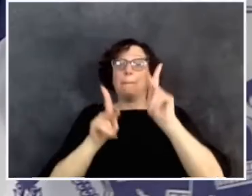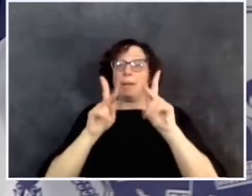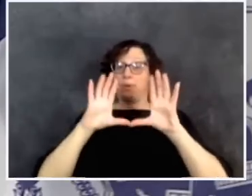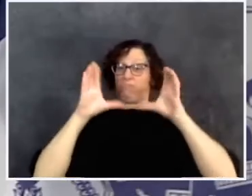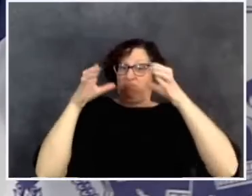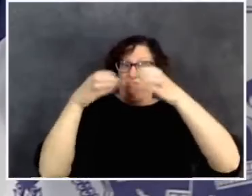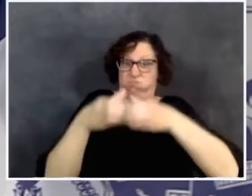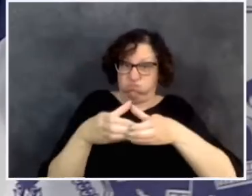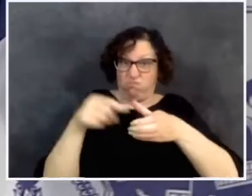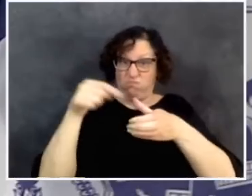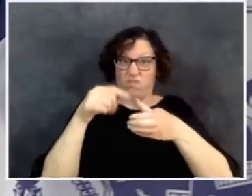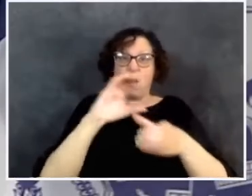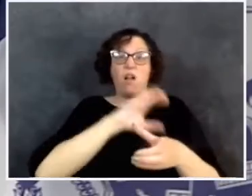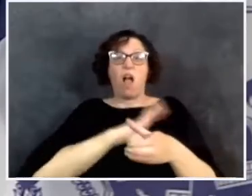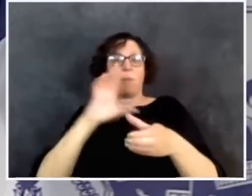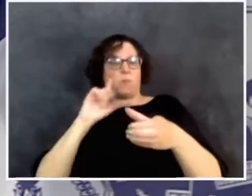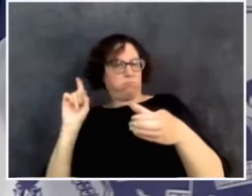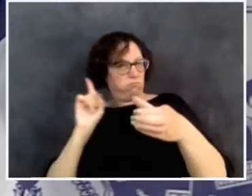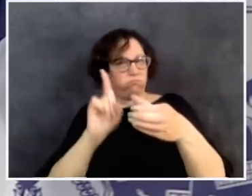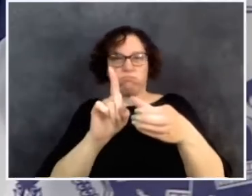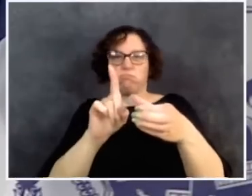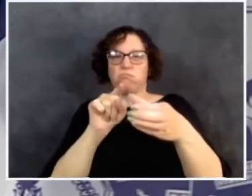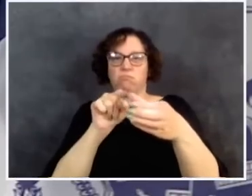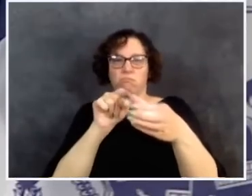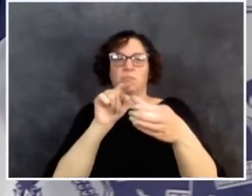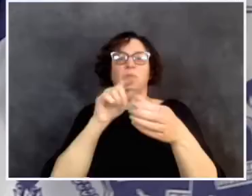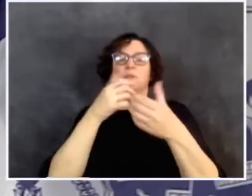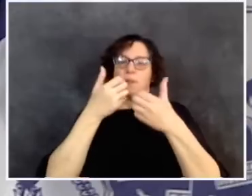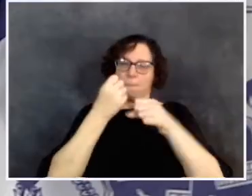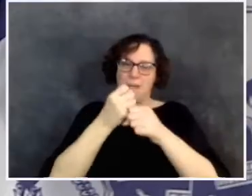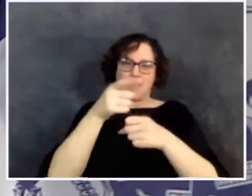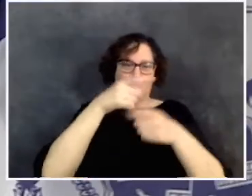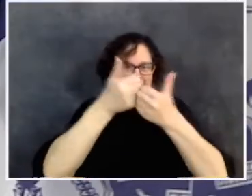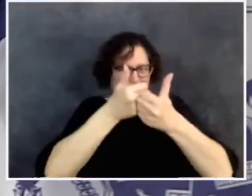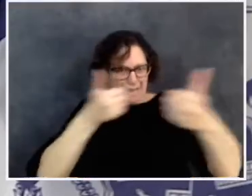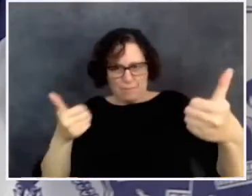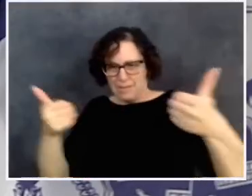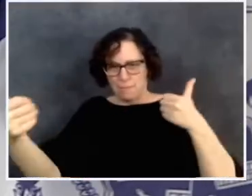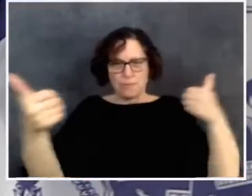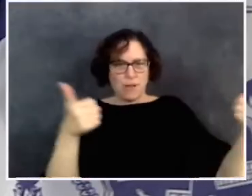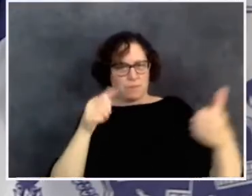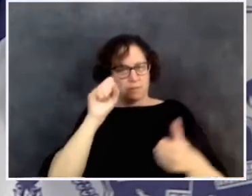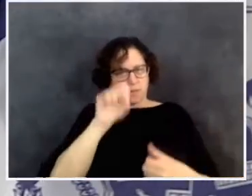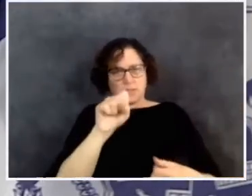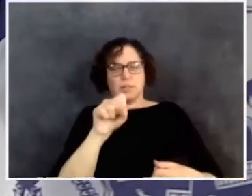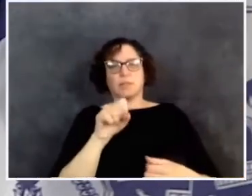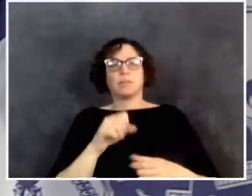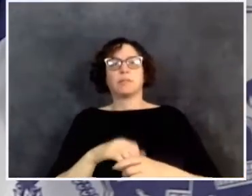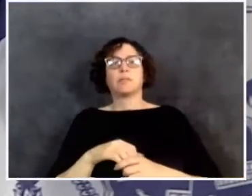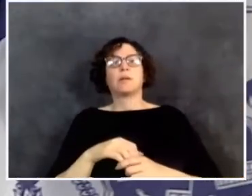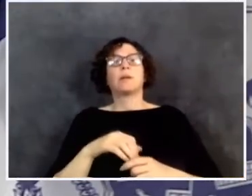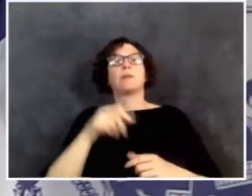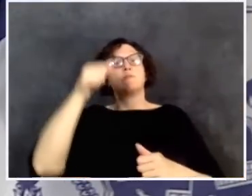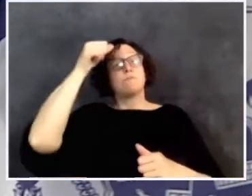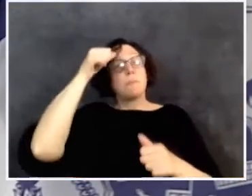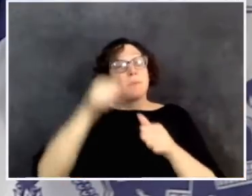been put in place. You remember back at Passover, we talked about a very small